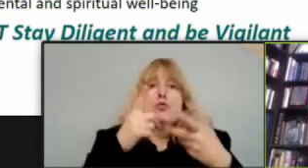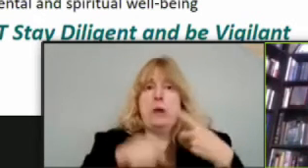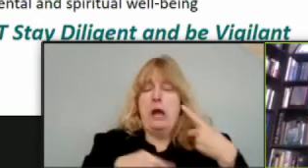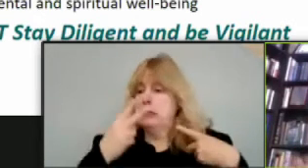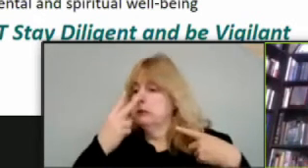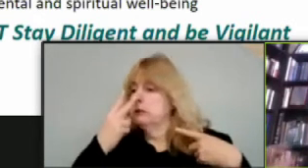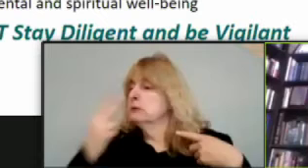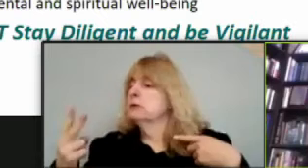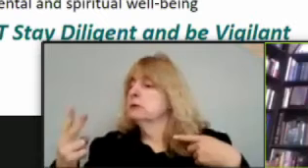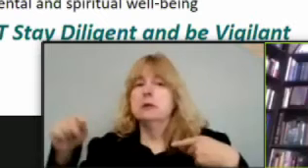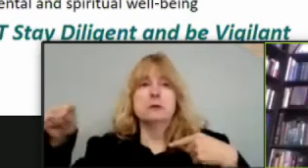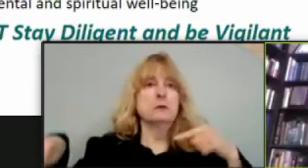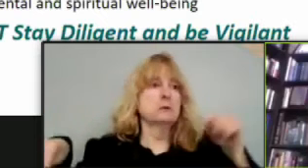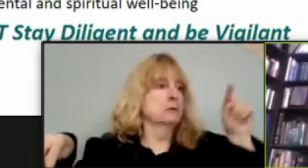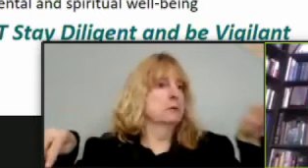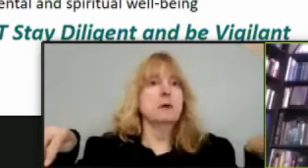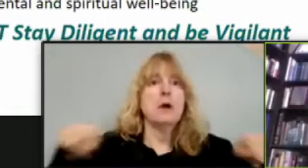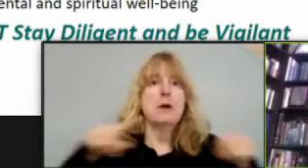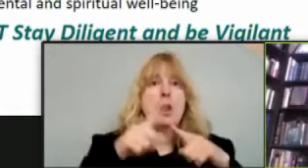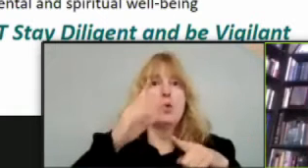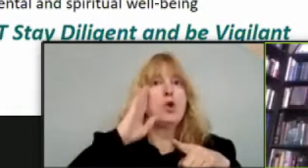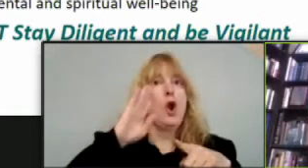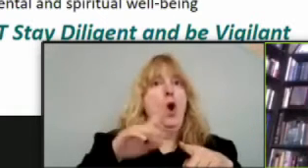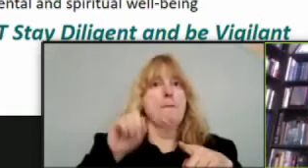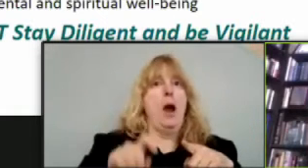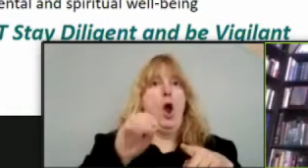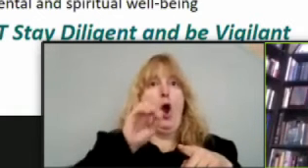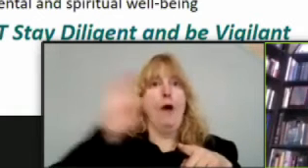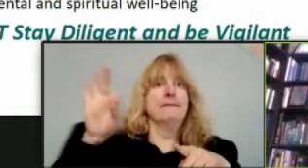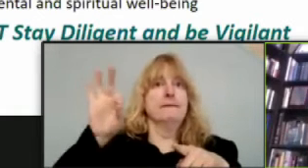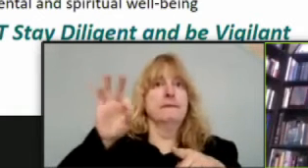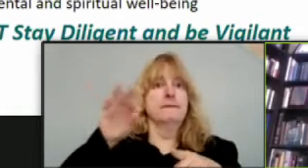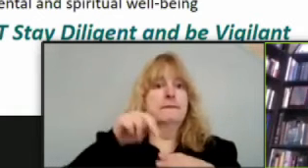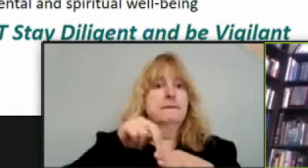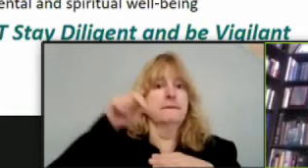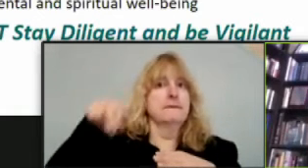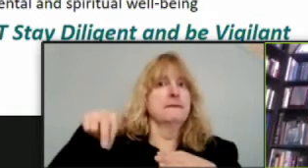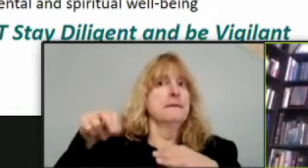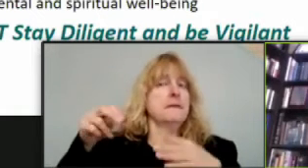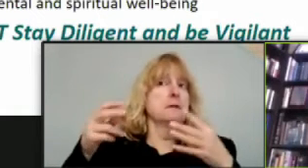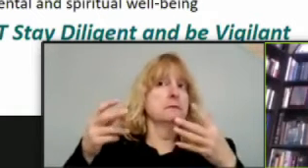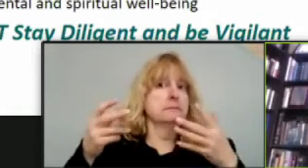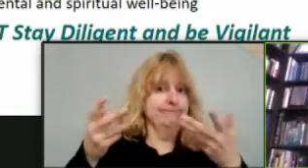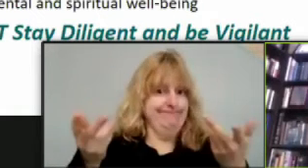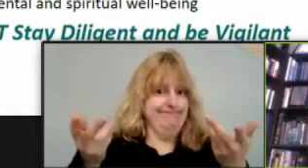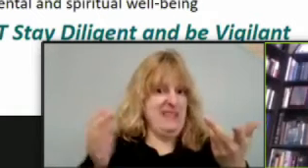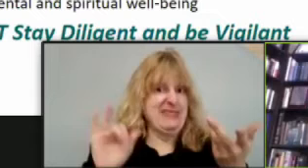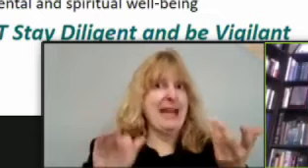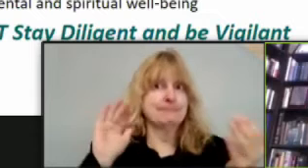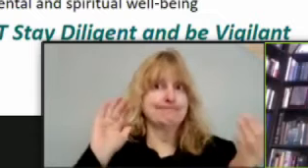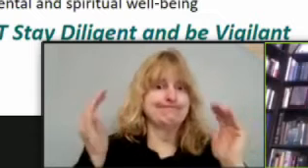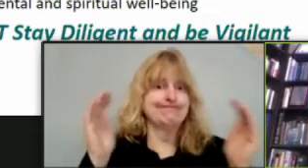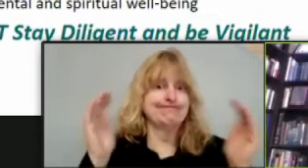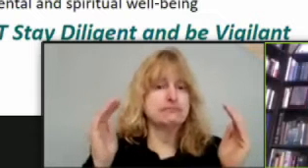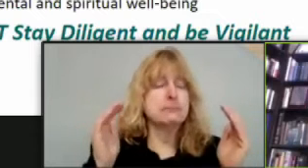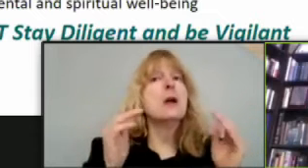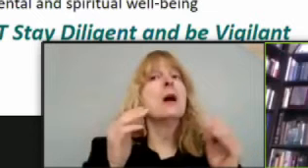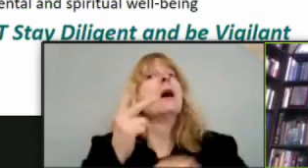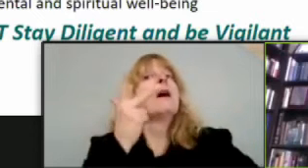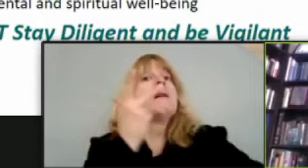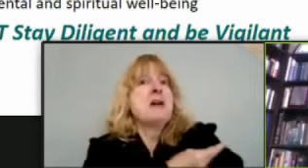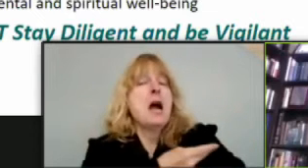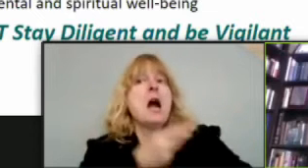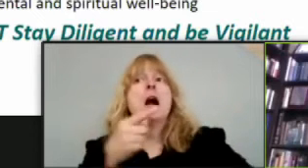You just know that you're getting off the track. And so the vaccines have been shown to be safe in the short